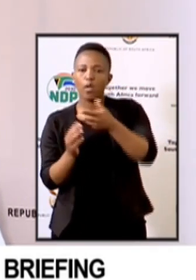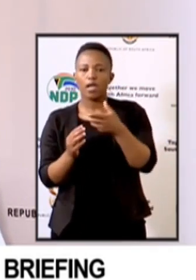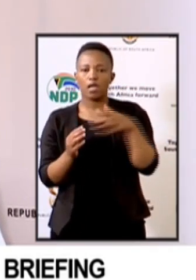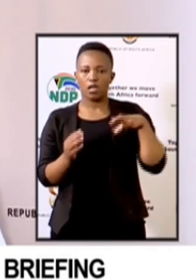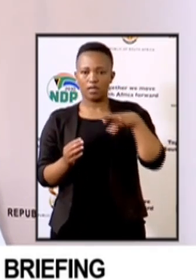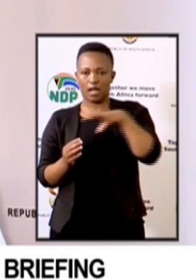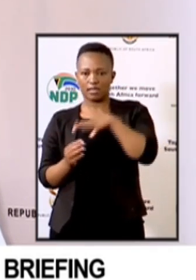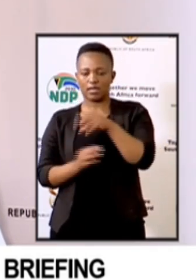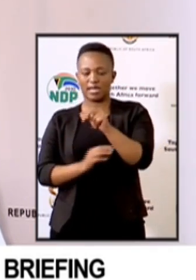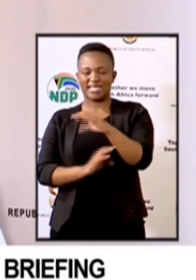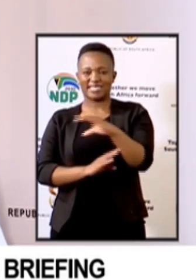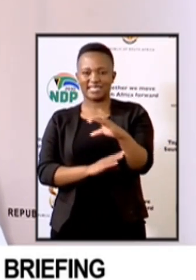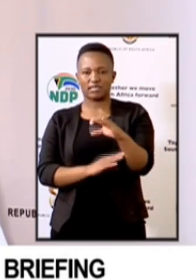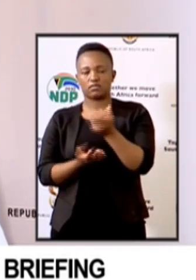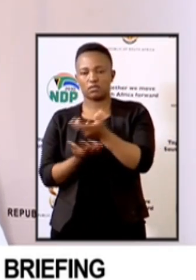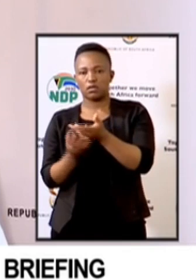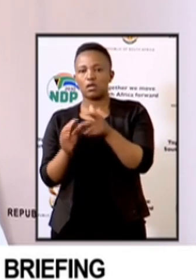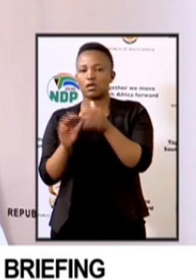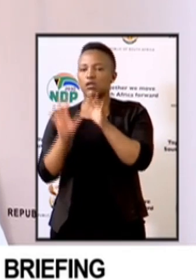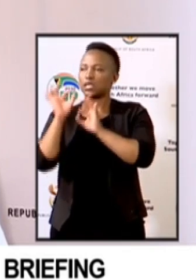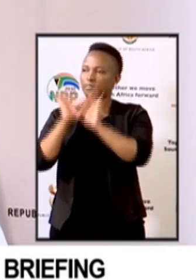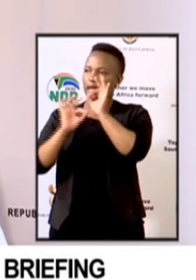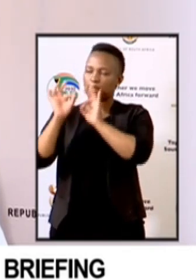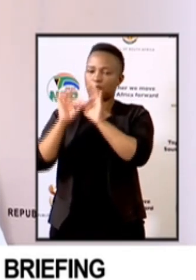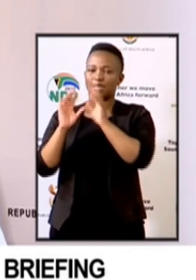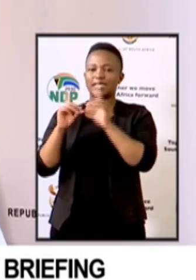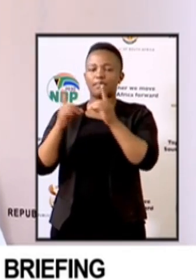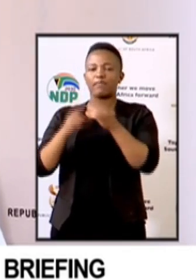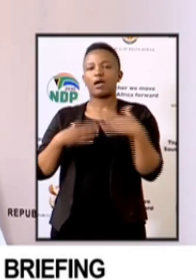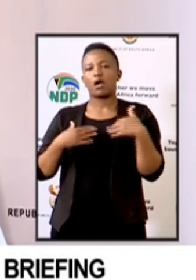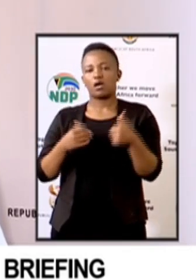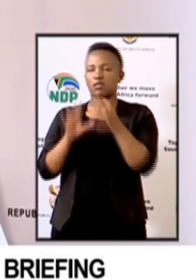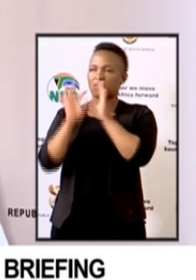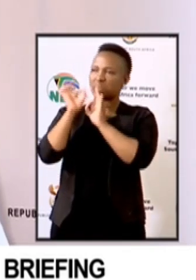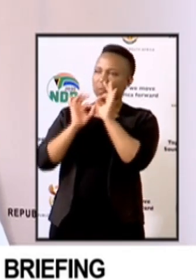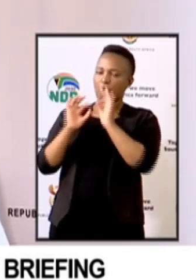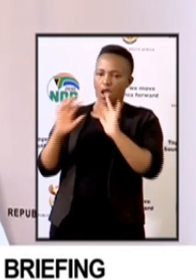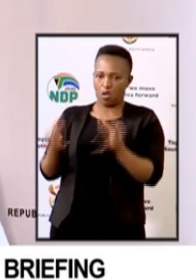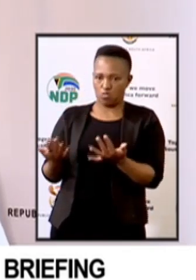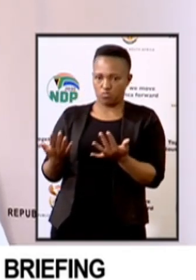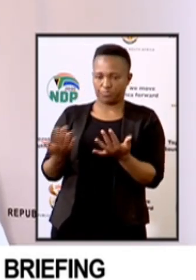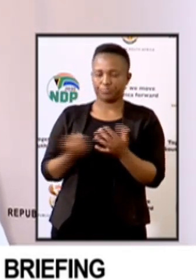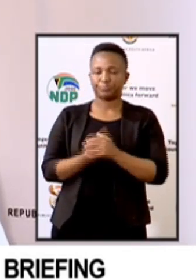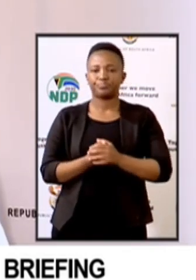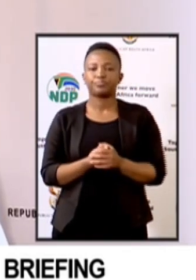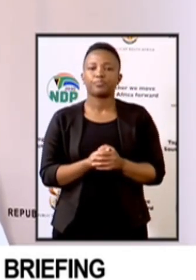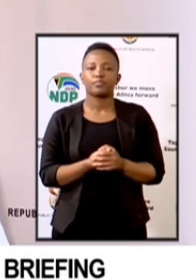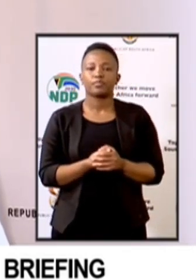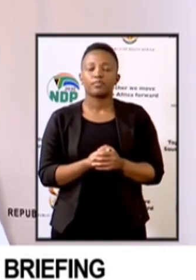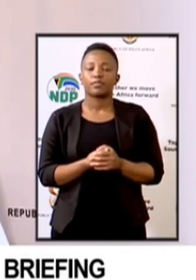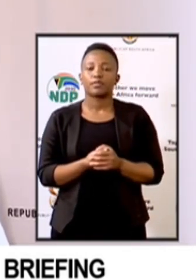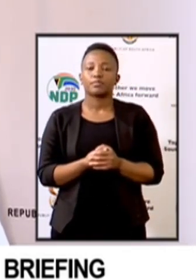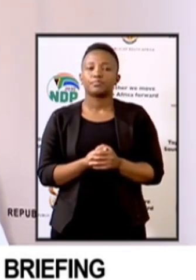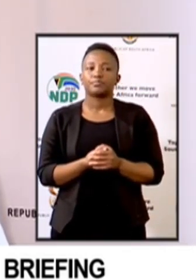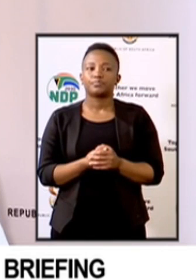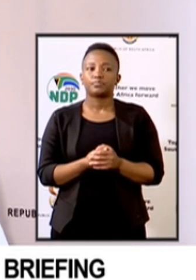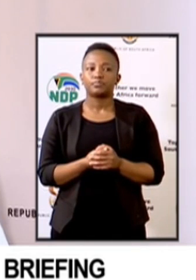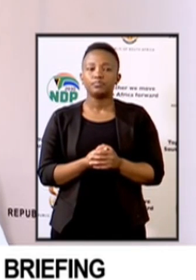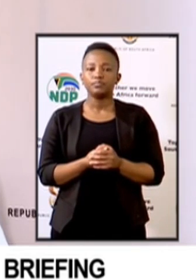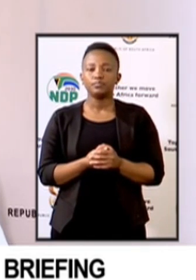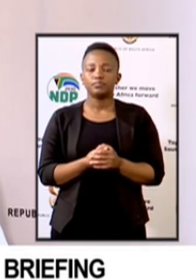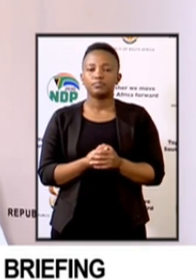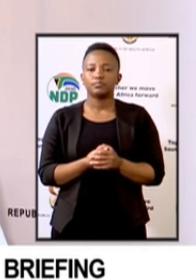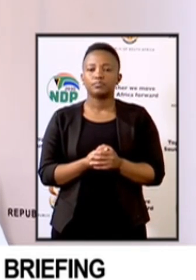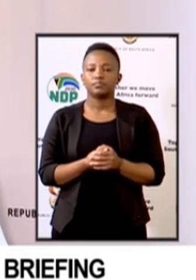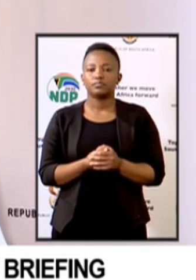is explained by Department of Health in the following manner: that in a